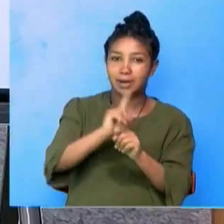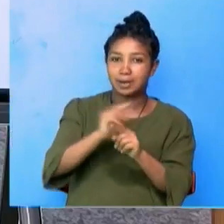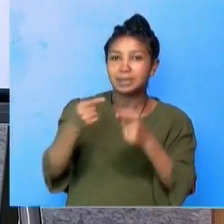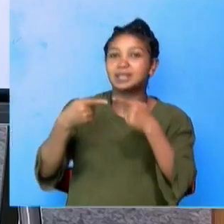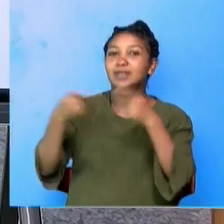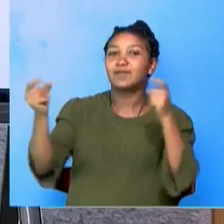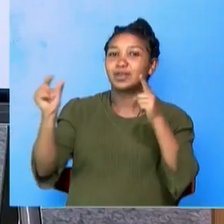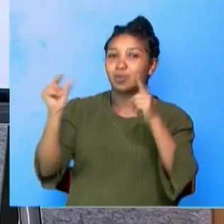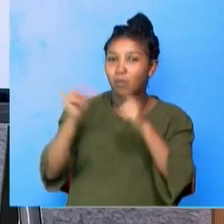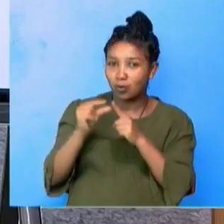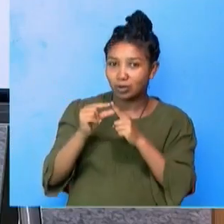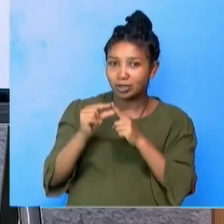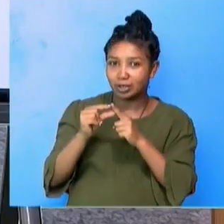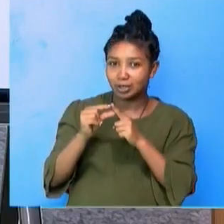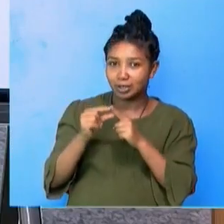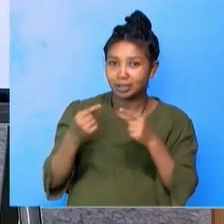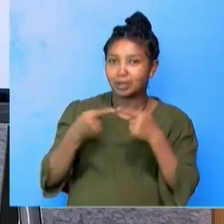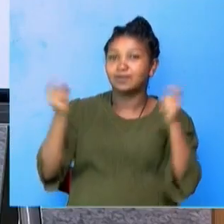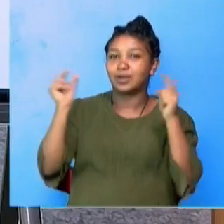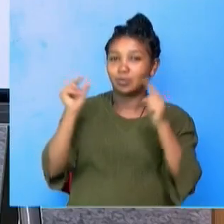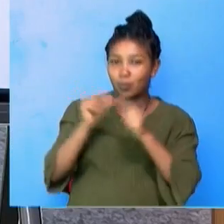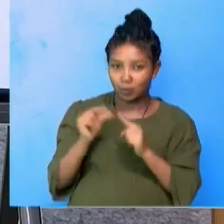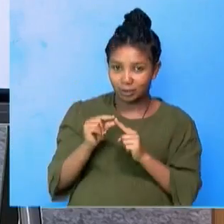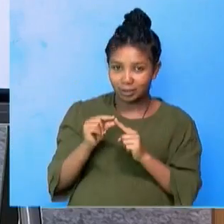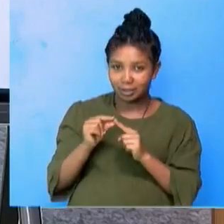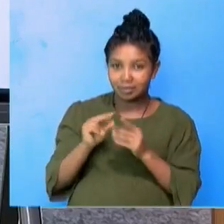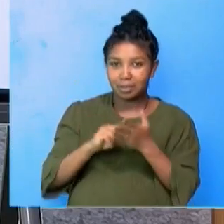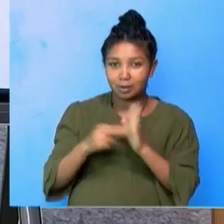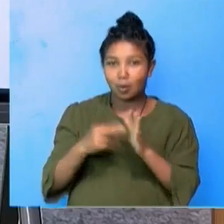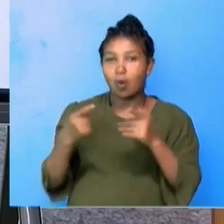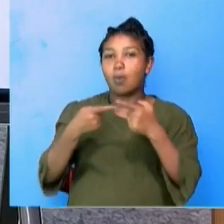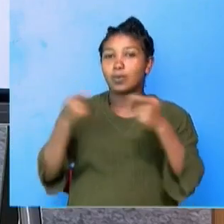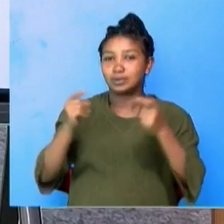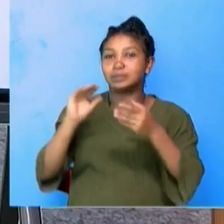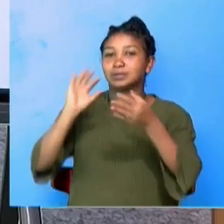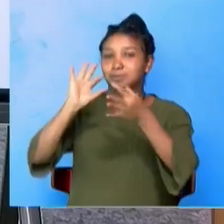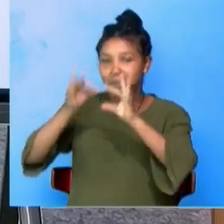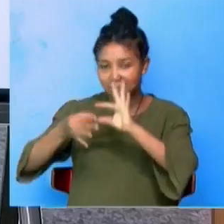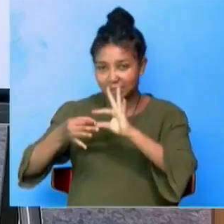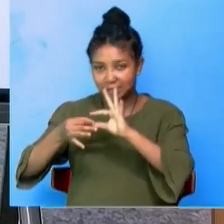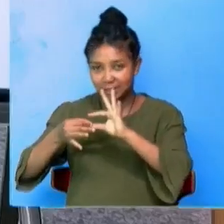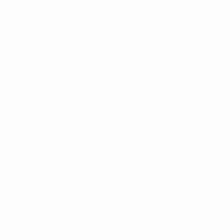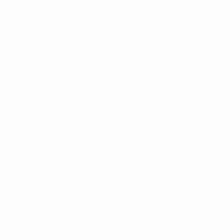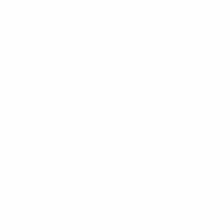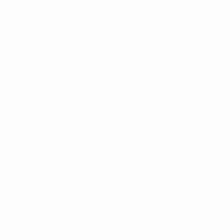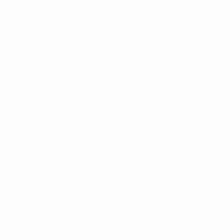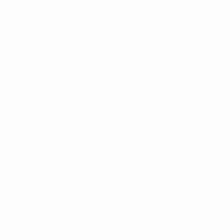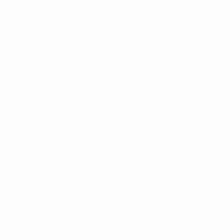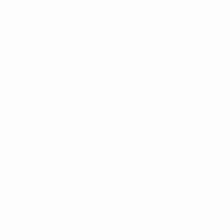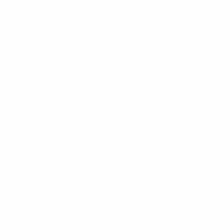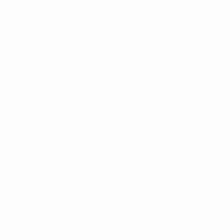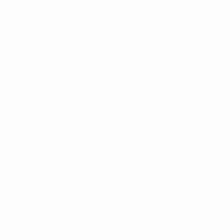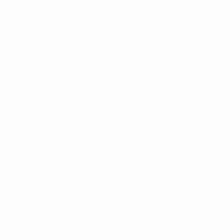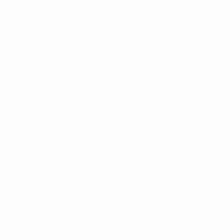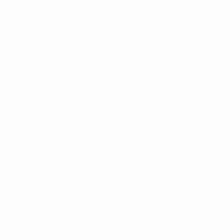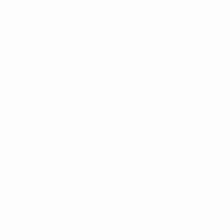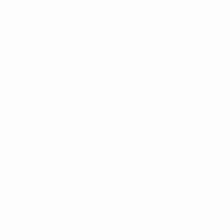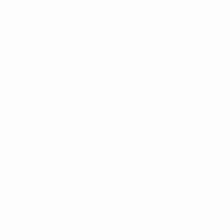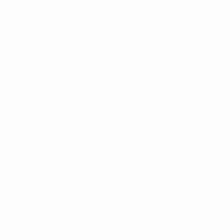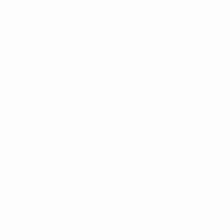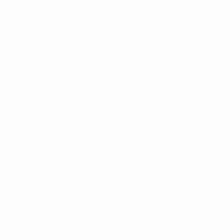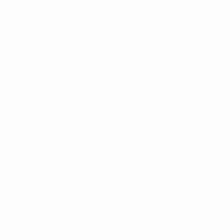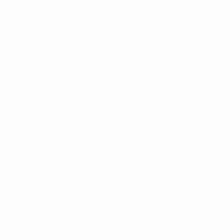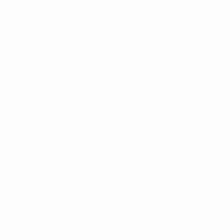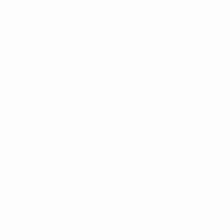are opposite and antonym meanings. It means the opposite meanings. Let me give you 2 minutes and I'll be back.